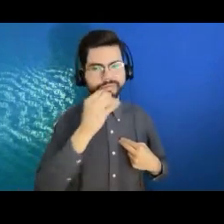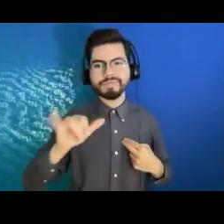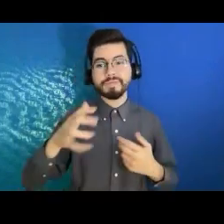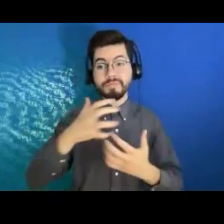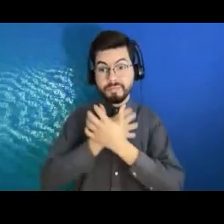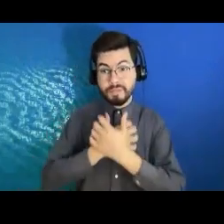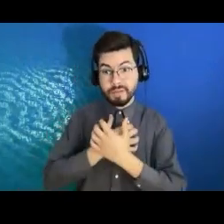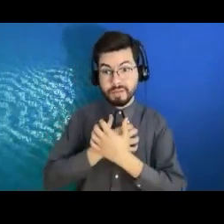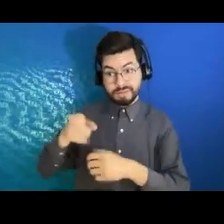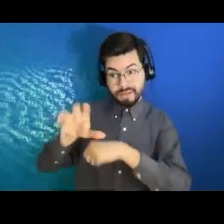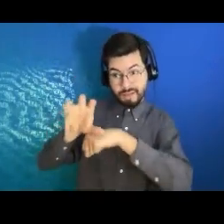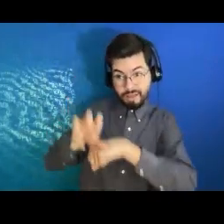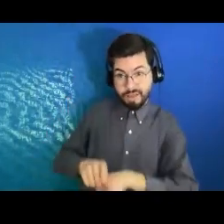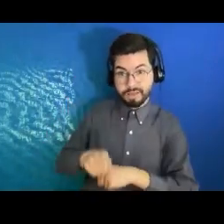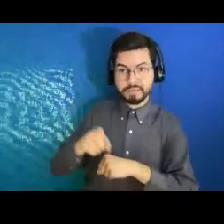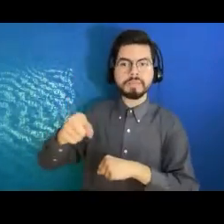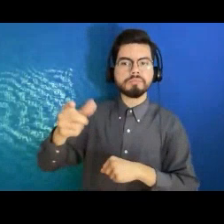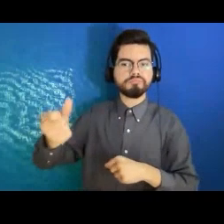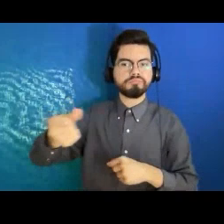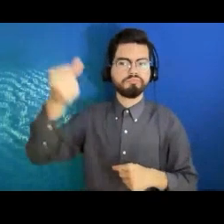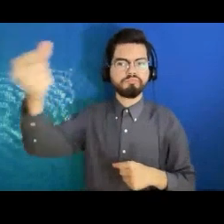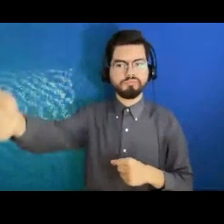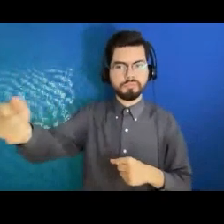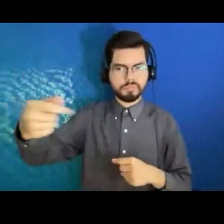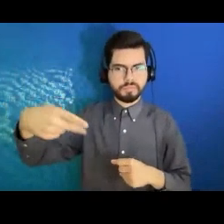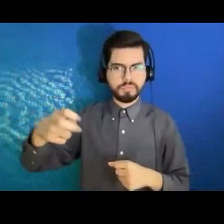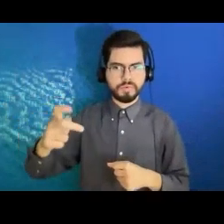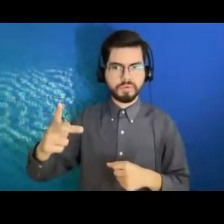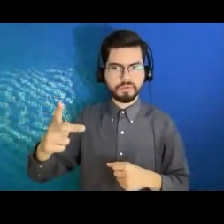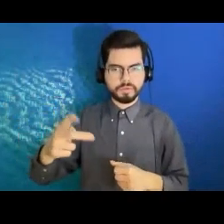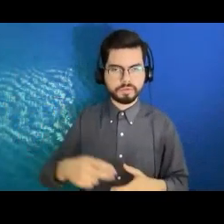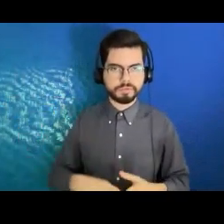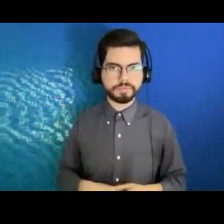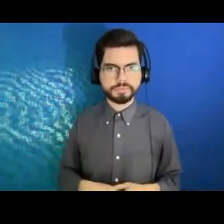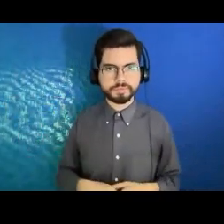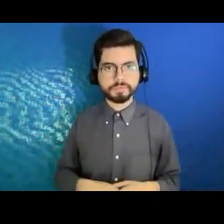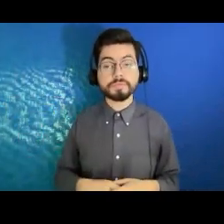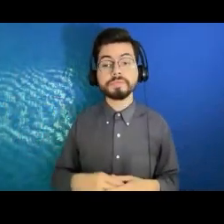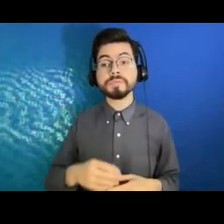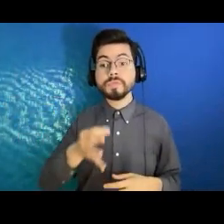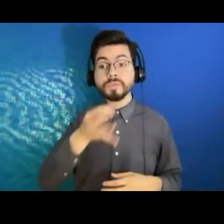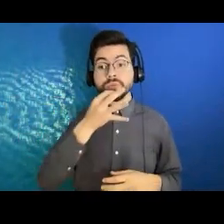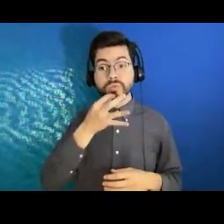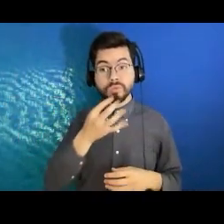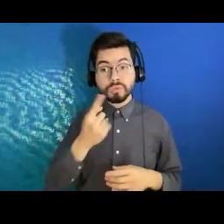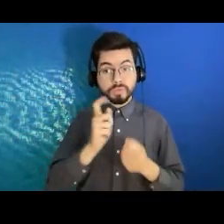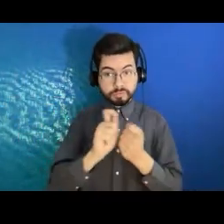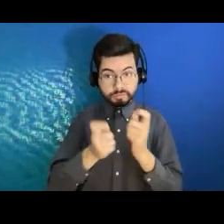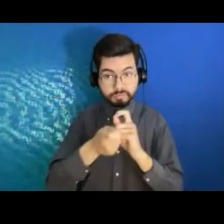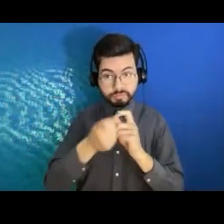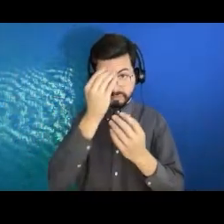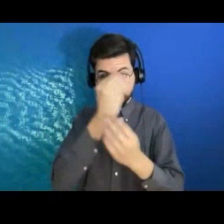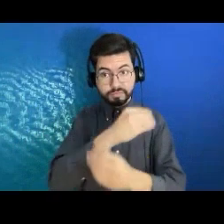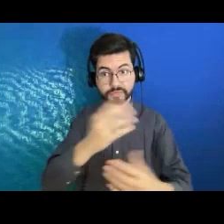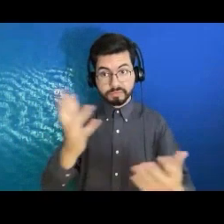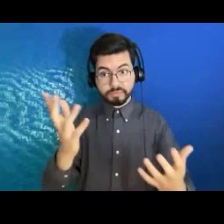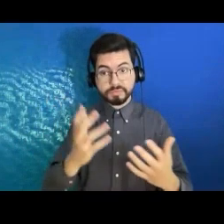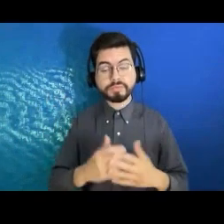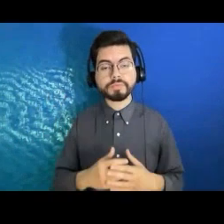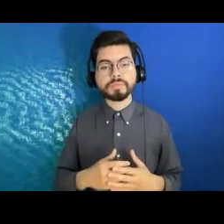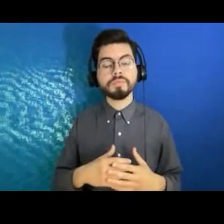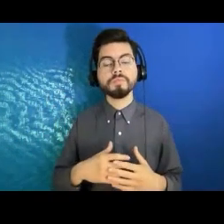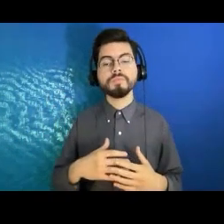This map shows our bear management areas. I wanted to mention we have one change coming up this year. So we periodically